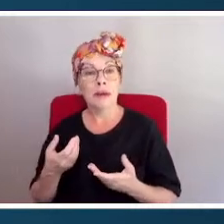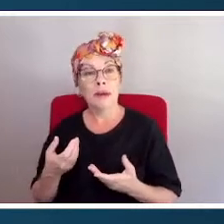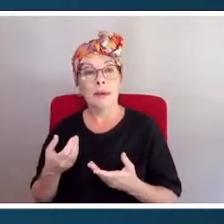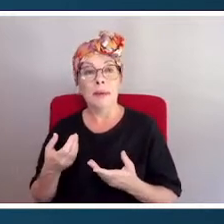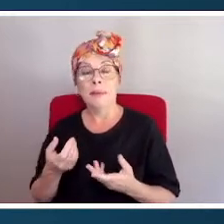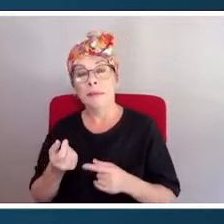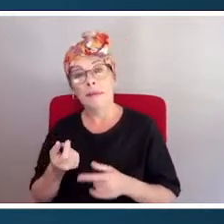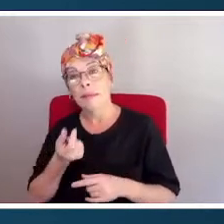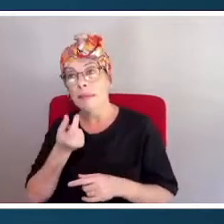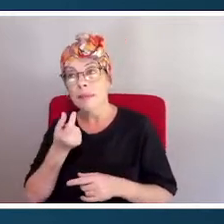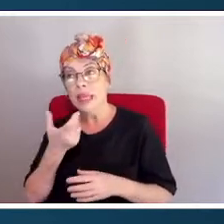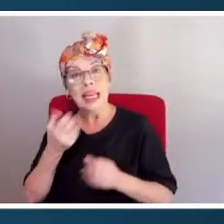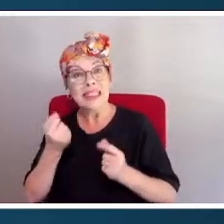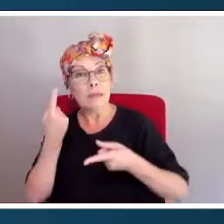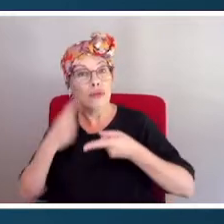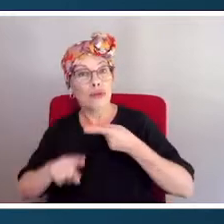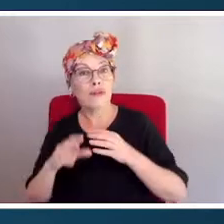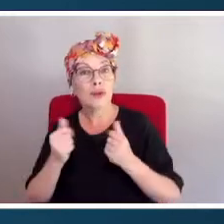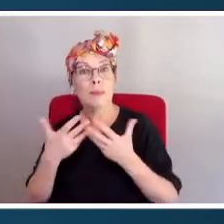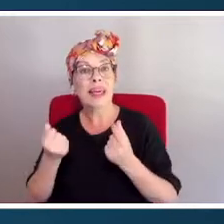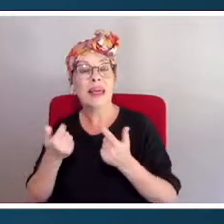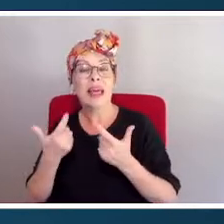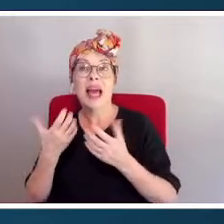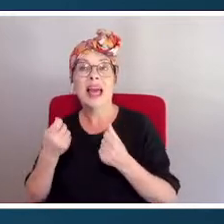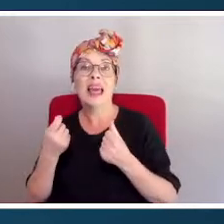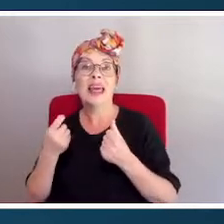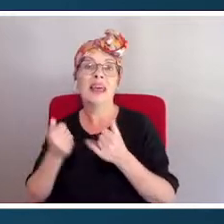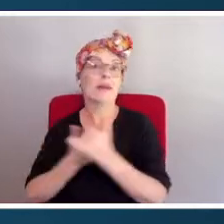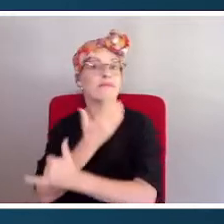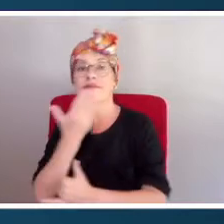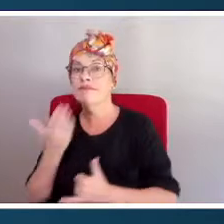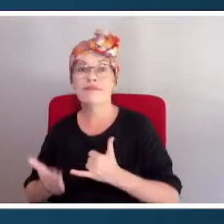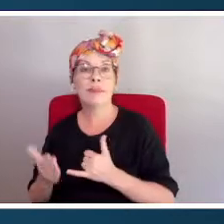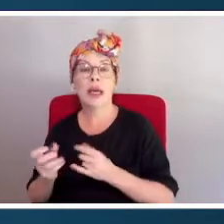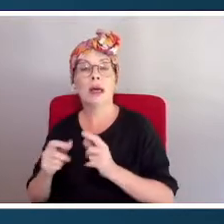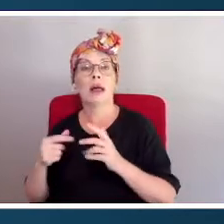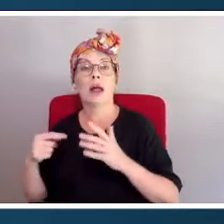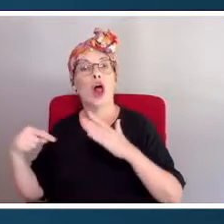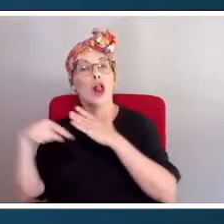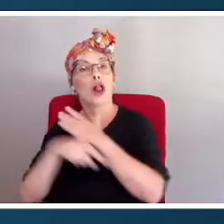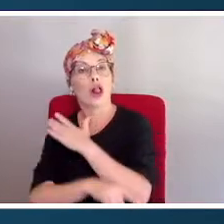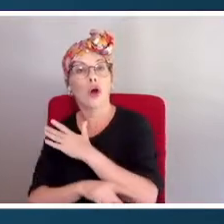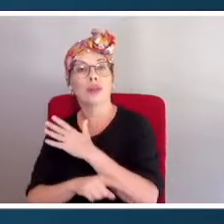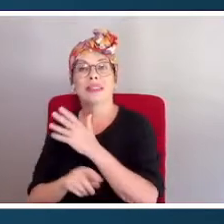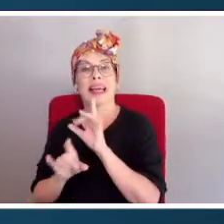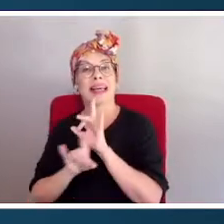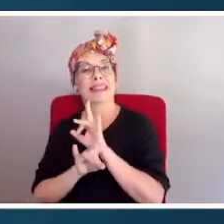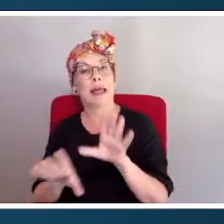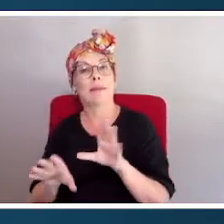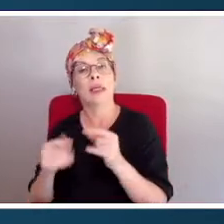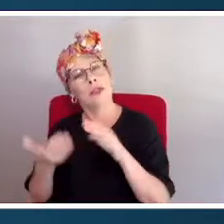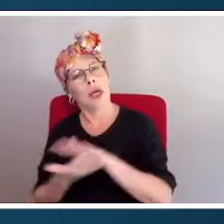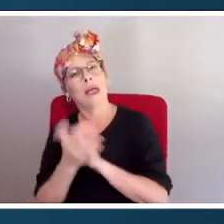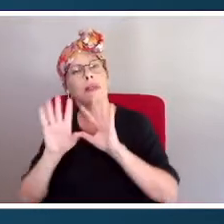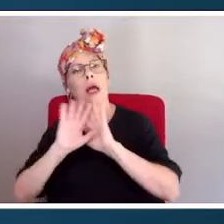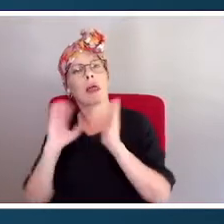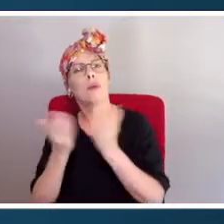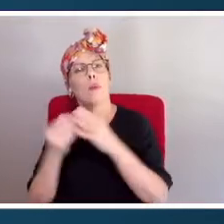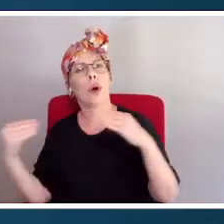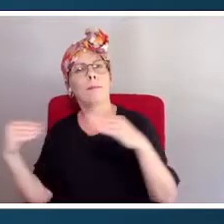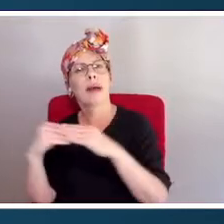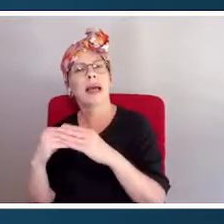been approved. It will be based with the World Bank, but there will be a lot more work that will need to be